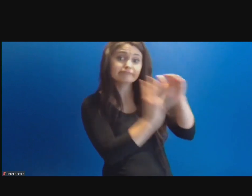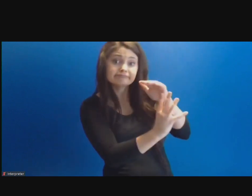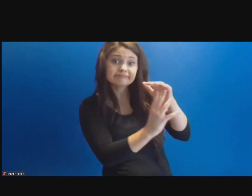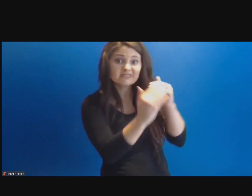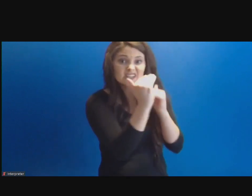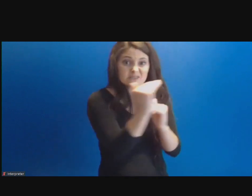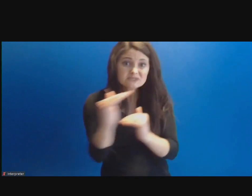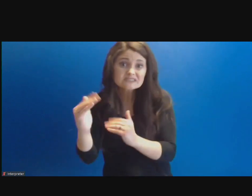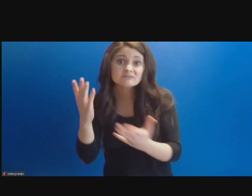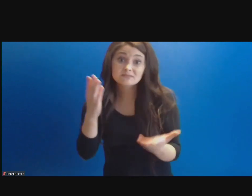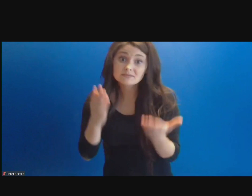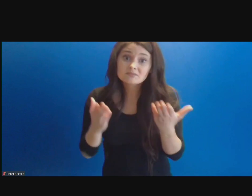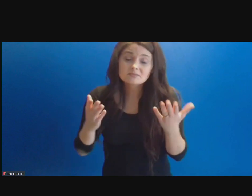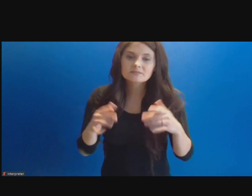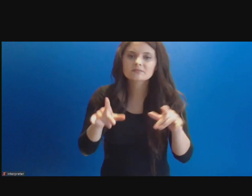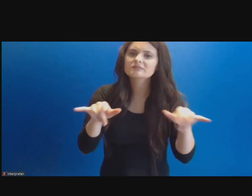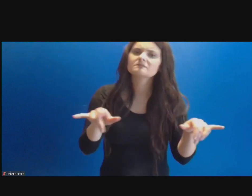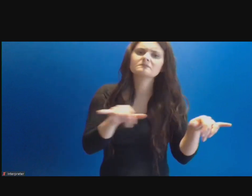happened